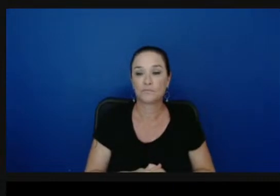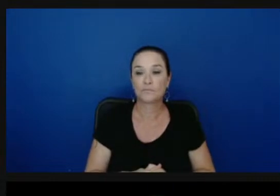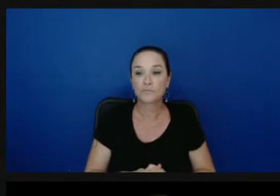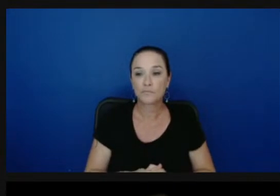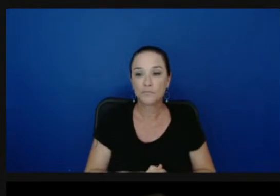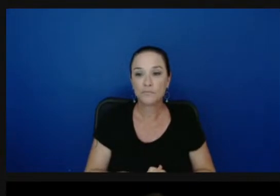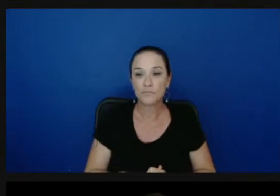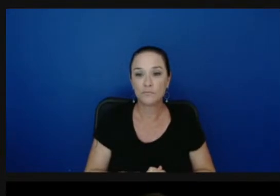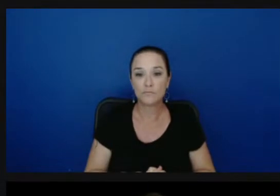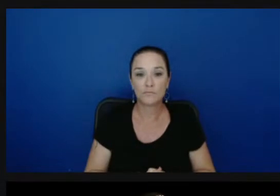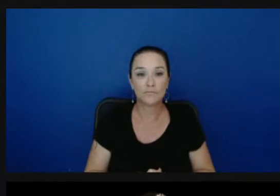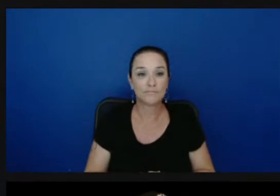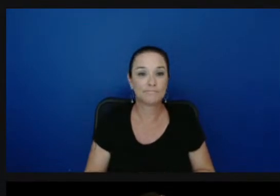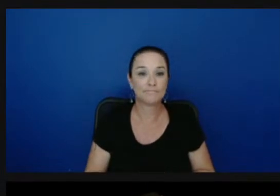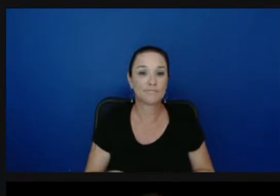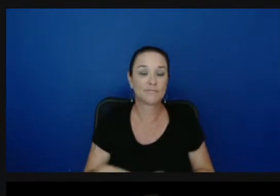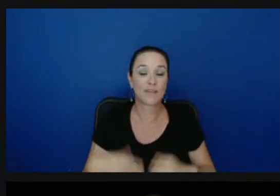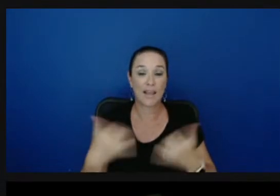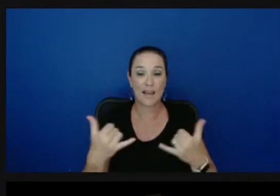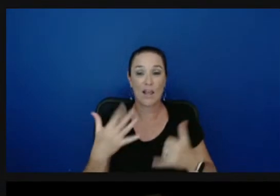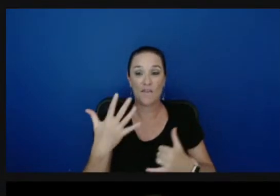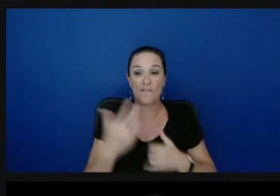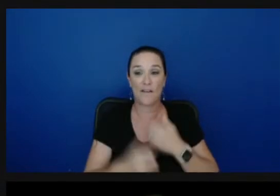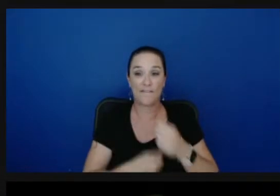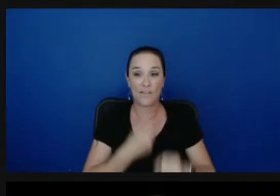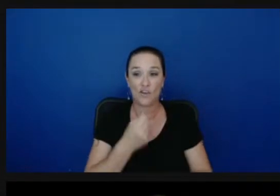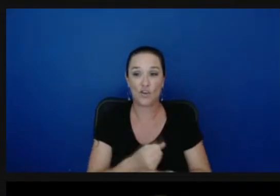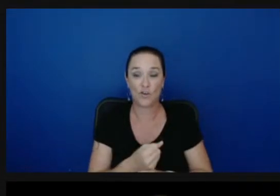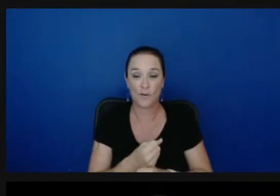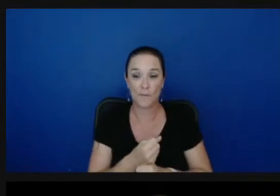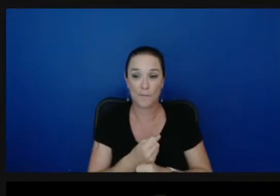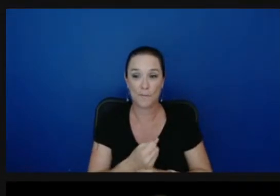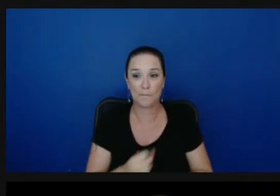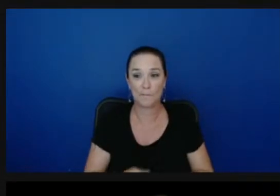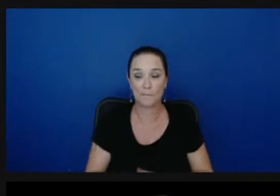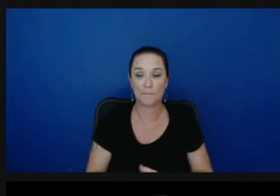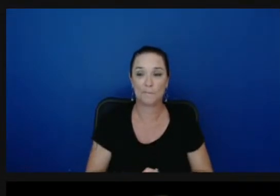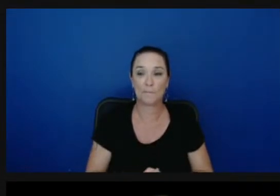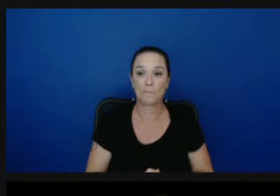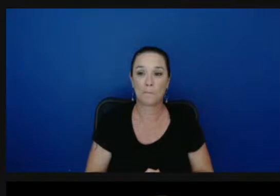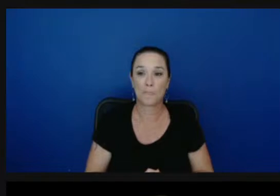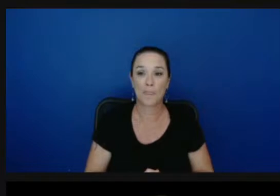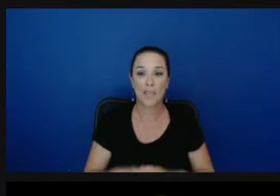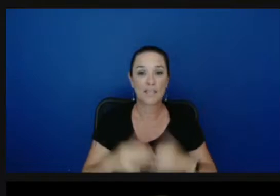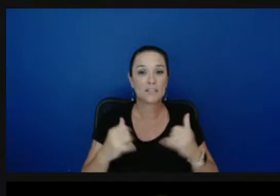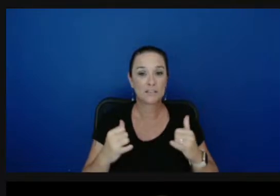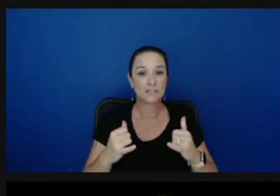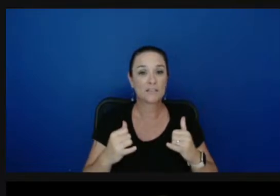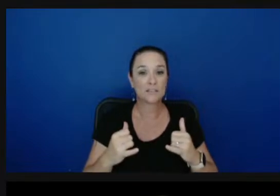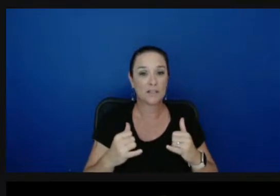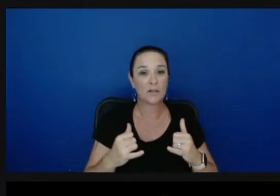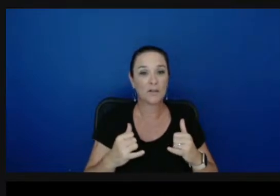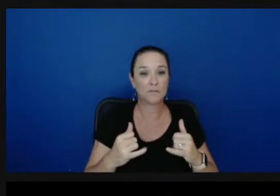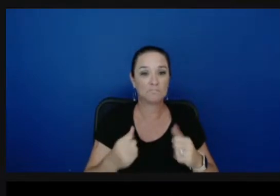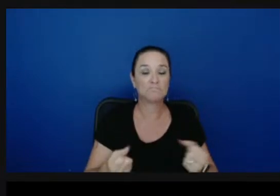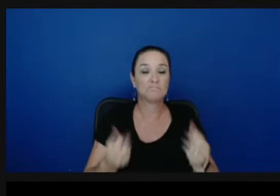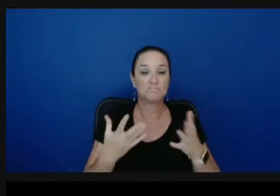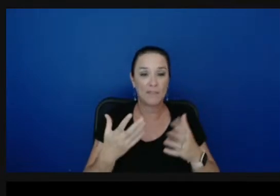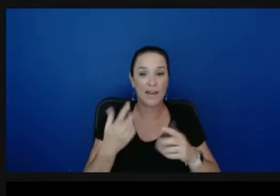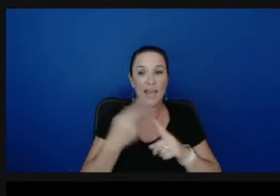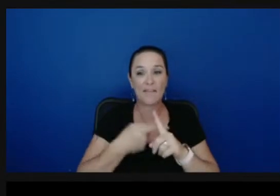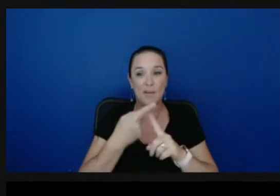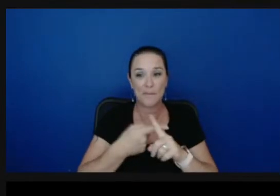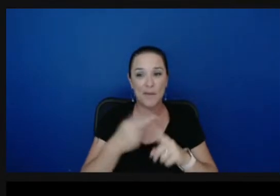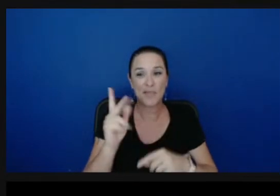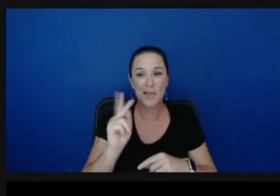So there it is, in a 5-year context there. Still pretty high earthquakes per month. Kīlauea is still quite